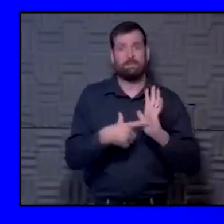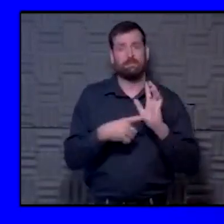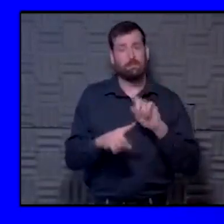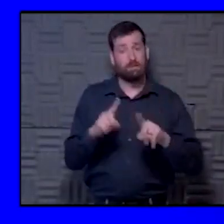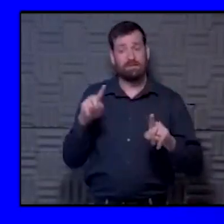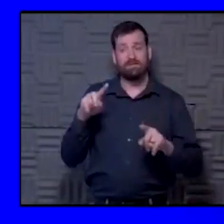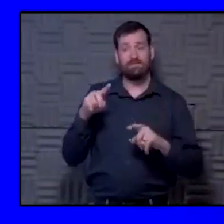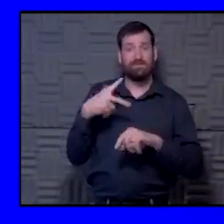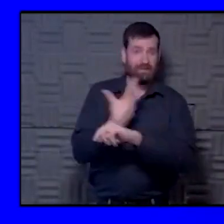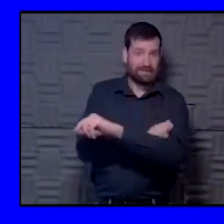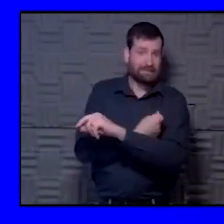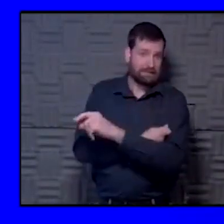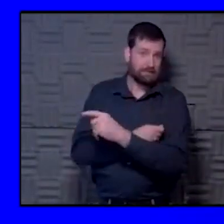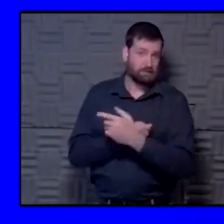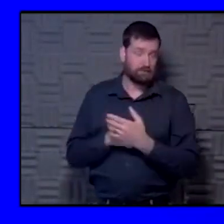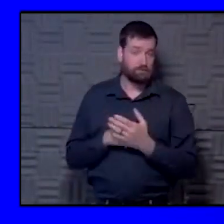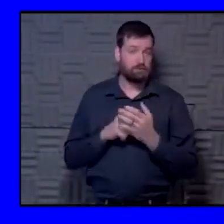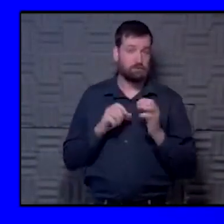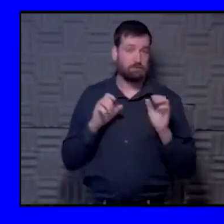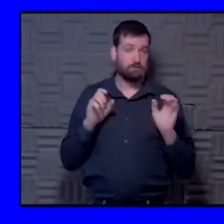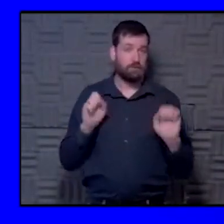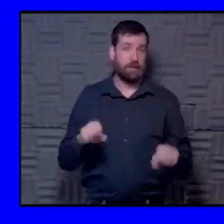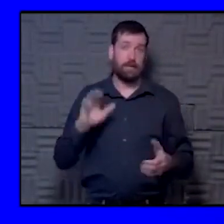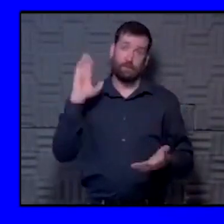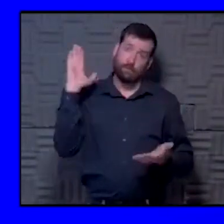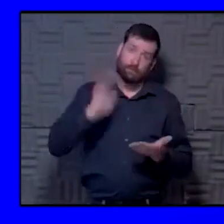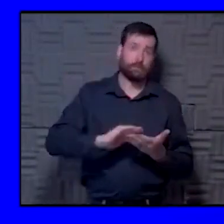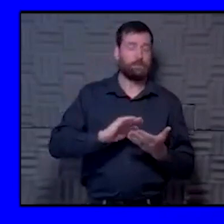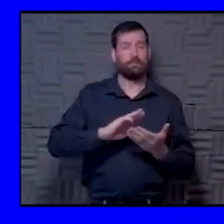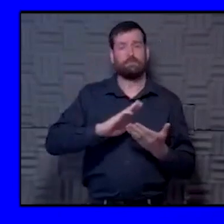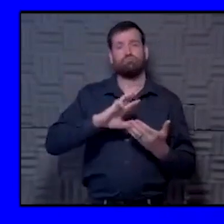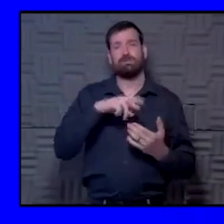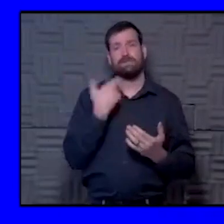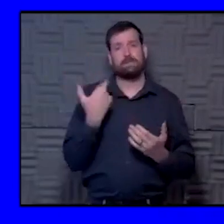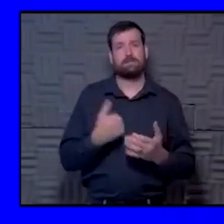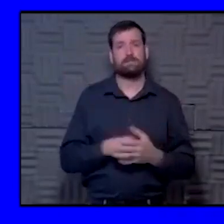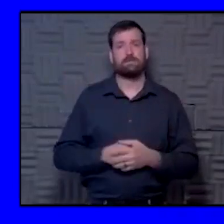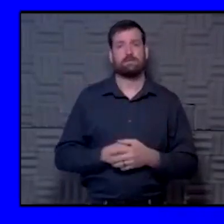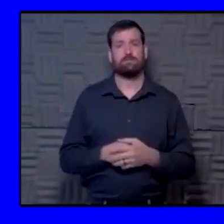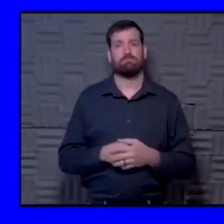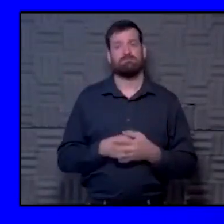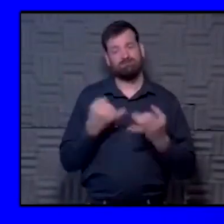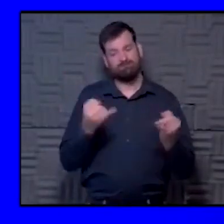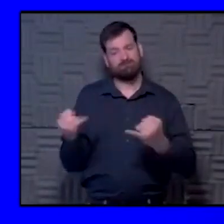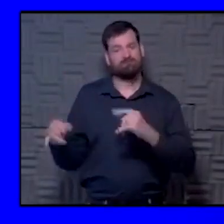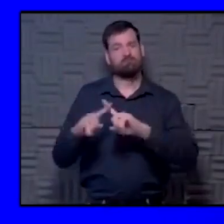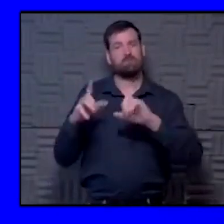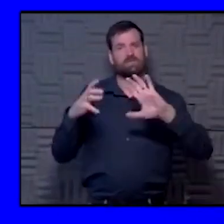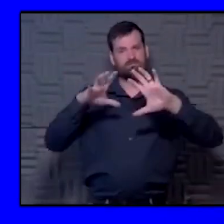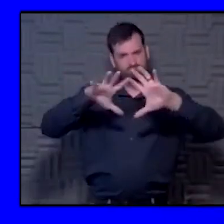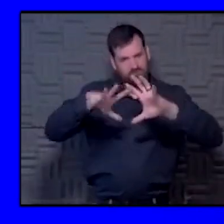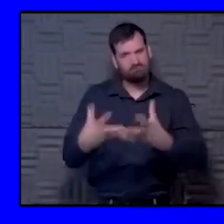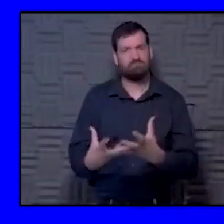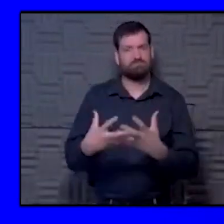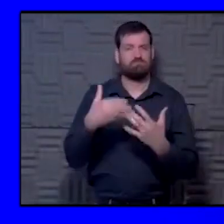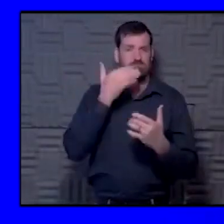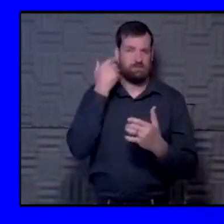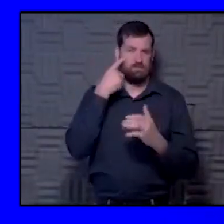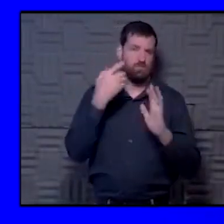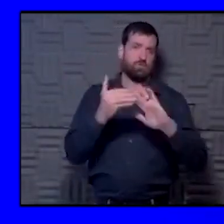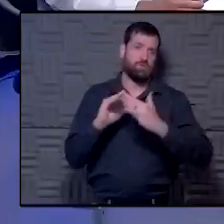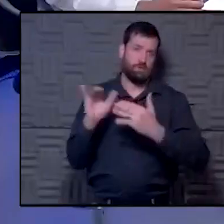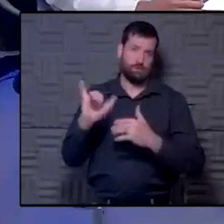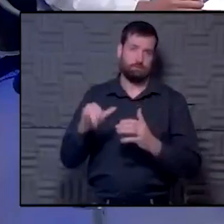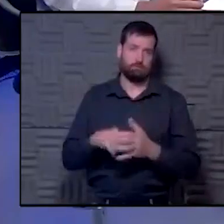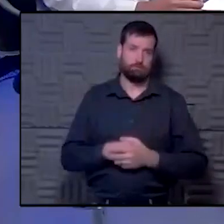these vaccines can significantly reduce all of those risks. And so it's an individual, but also it's a collective good for the community as